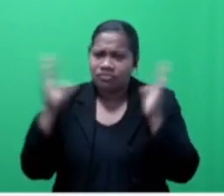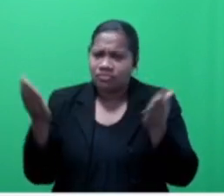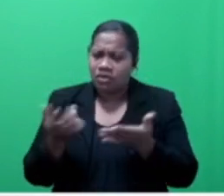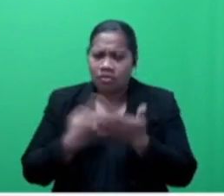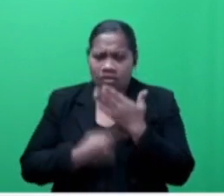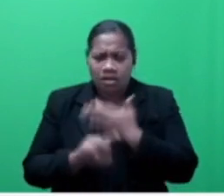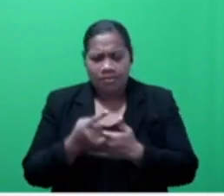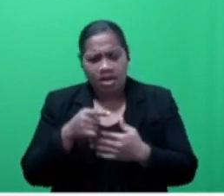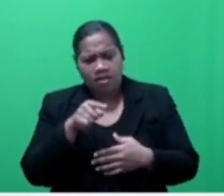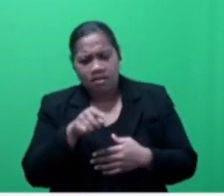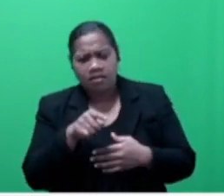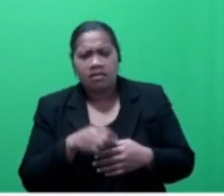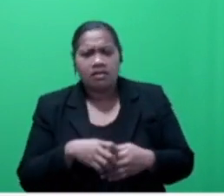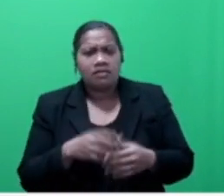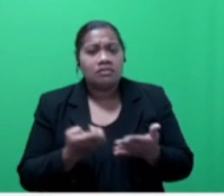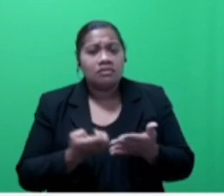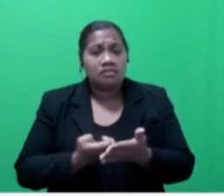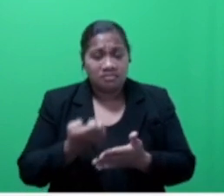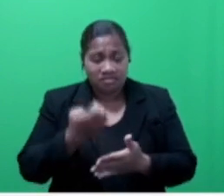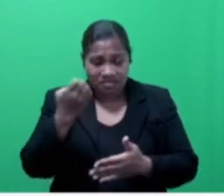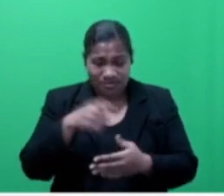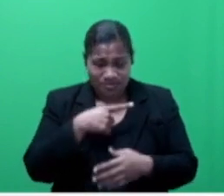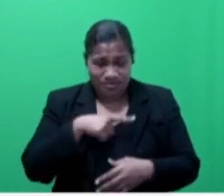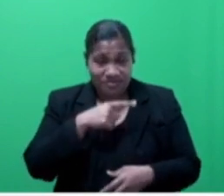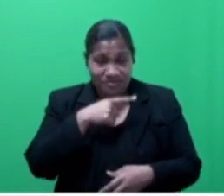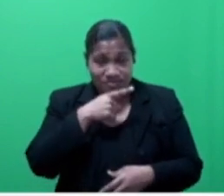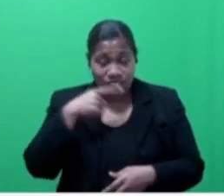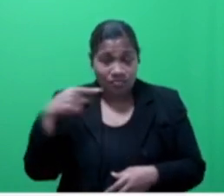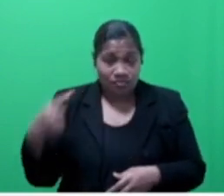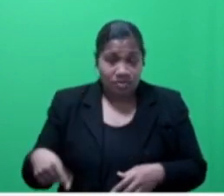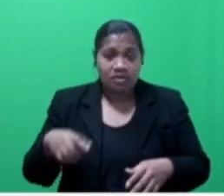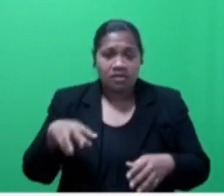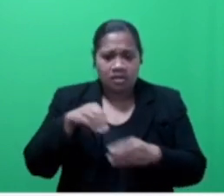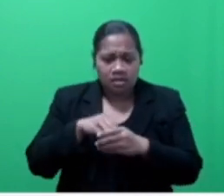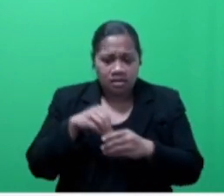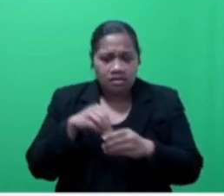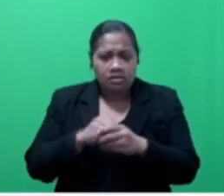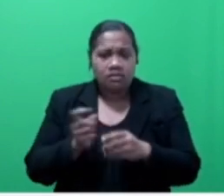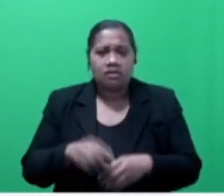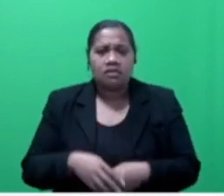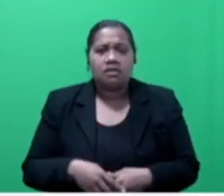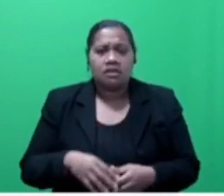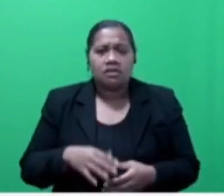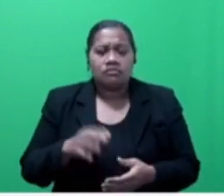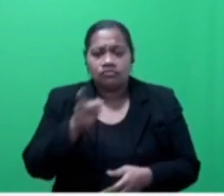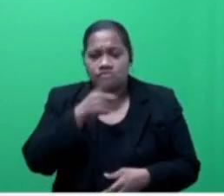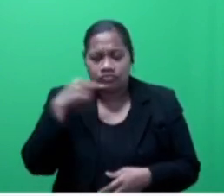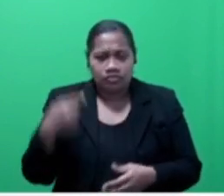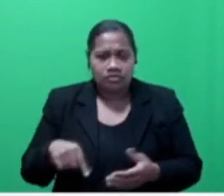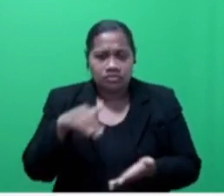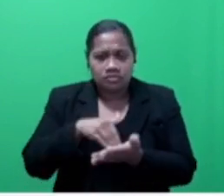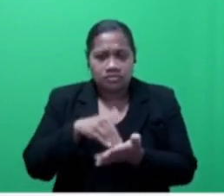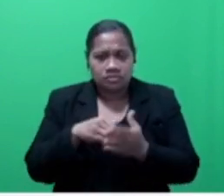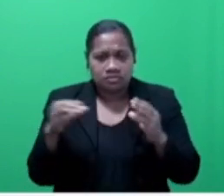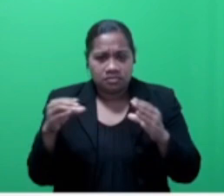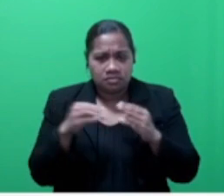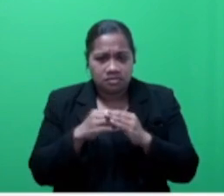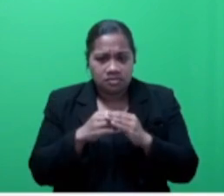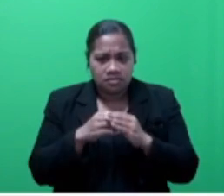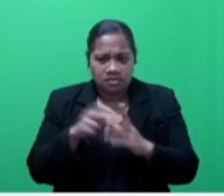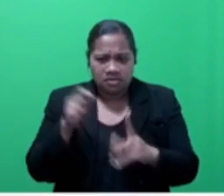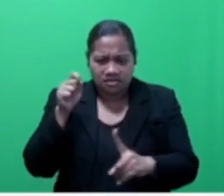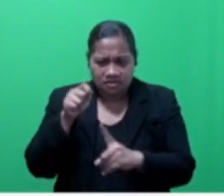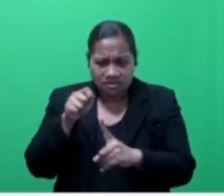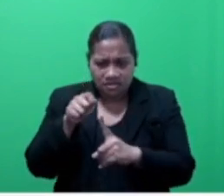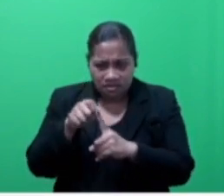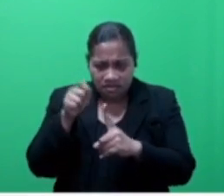sanctions, economic and financial sanctions on Russia, including freezing Russian central bank assets, targeting wealthy Russian oligarchs